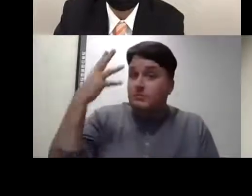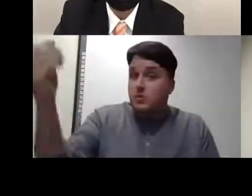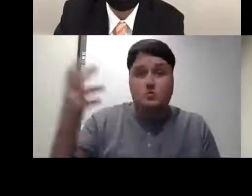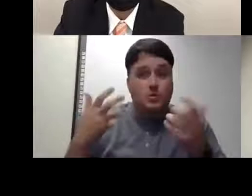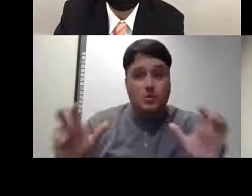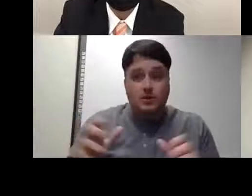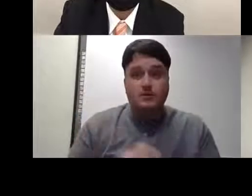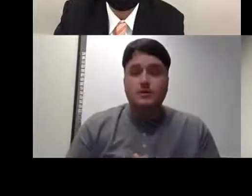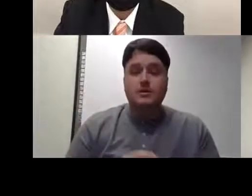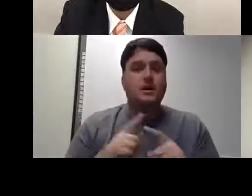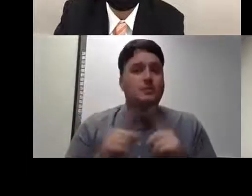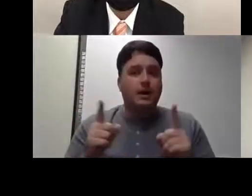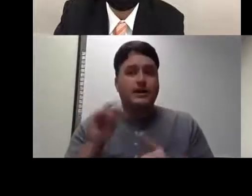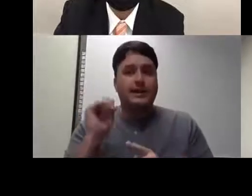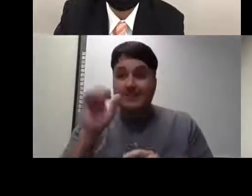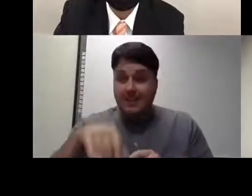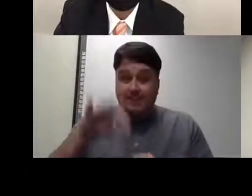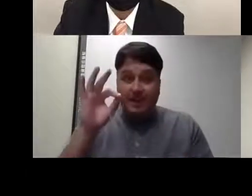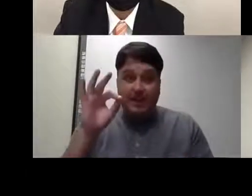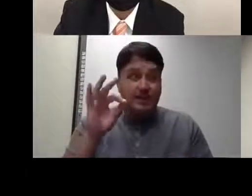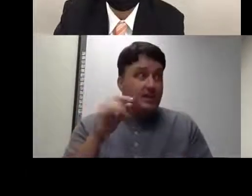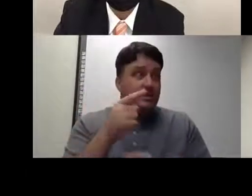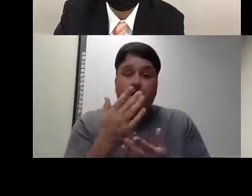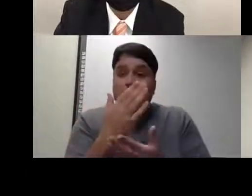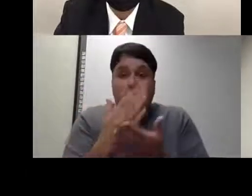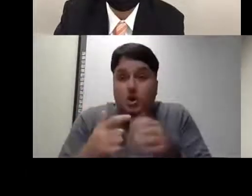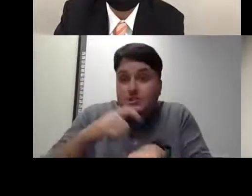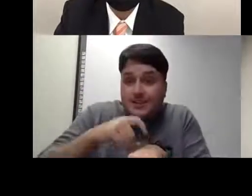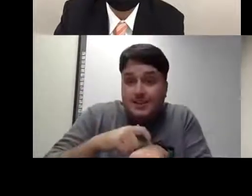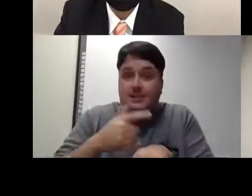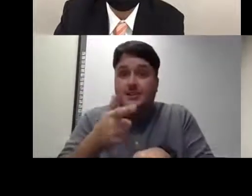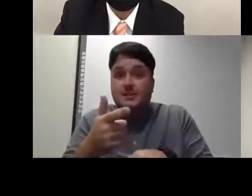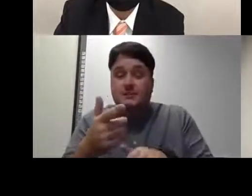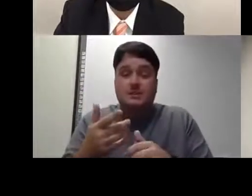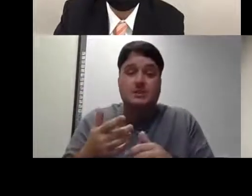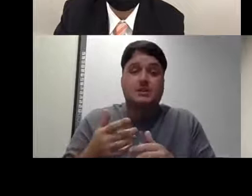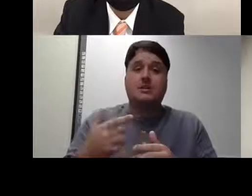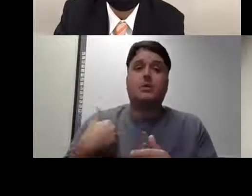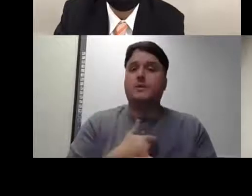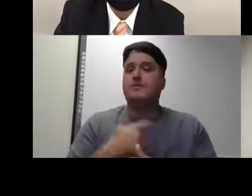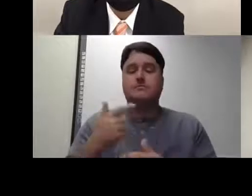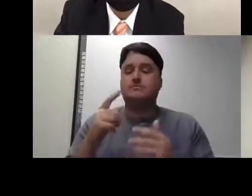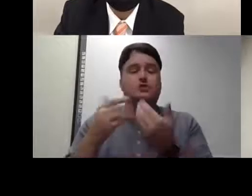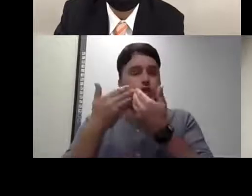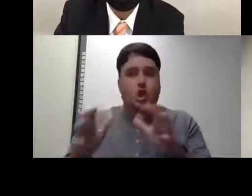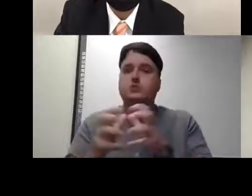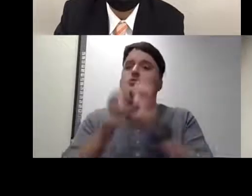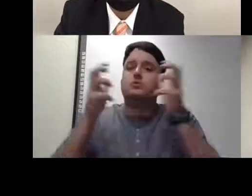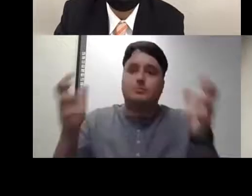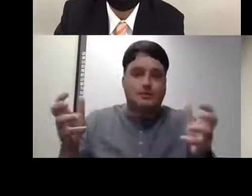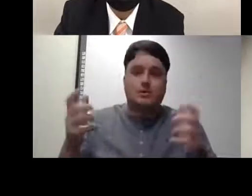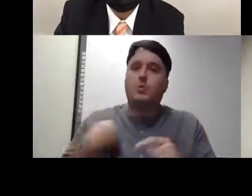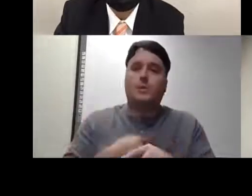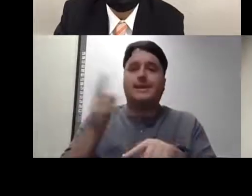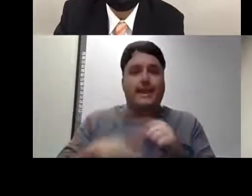But if you could somehow find a part-time position, if we could share something. We've just lost too much. We can't lose